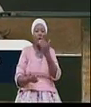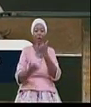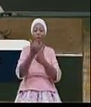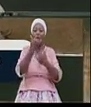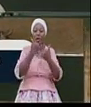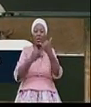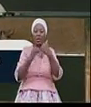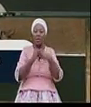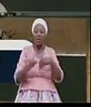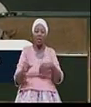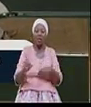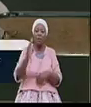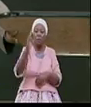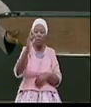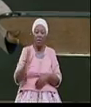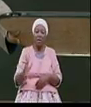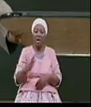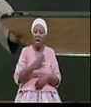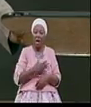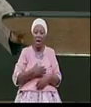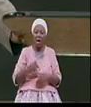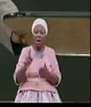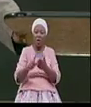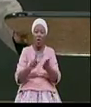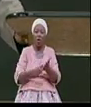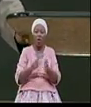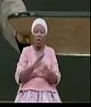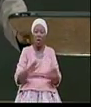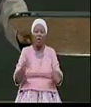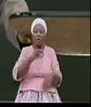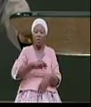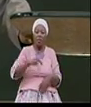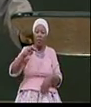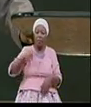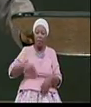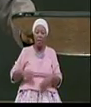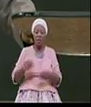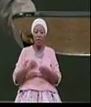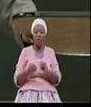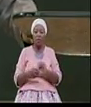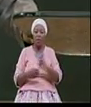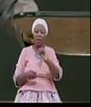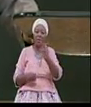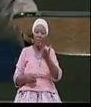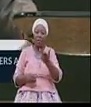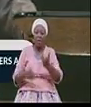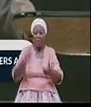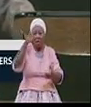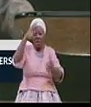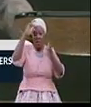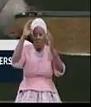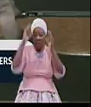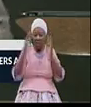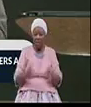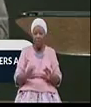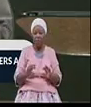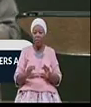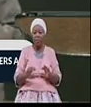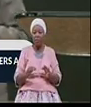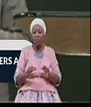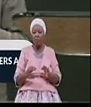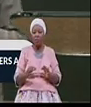and lawless members. Number three, decisively dealing